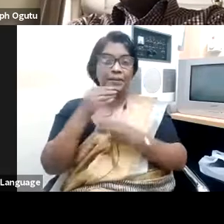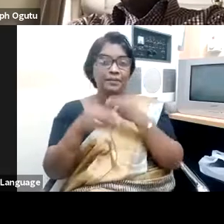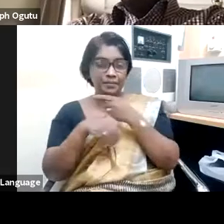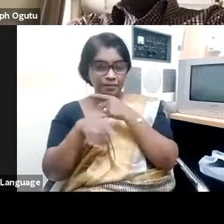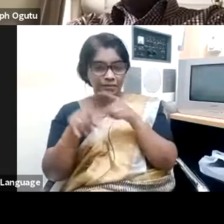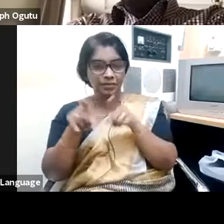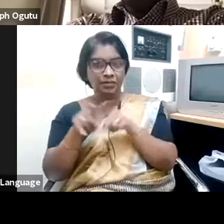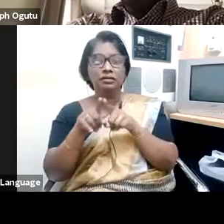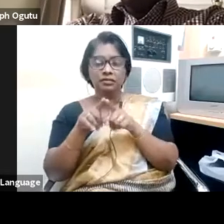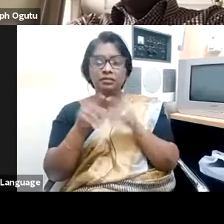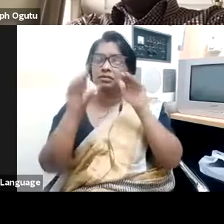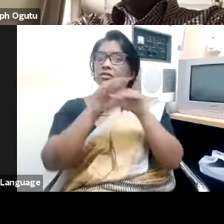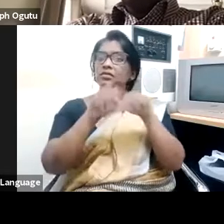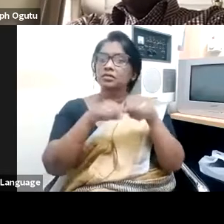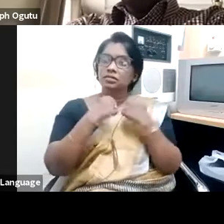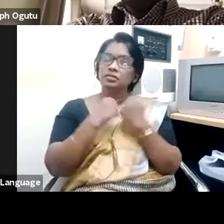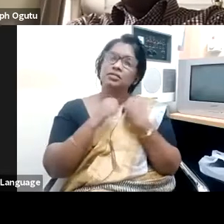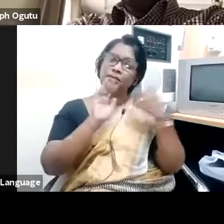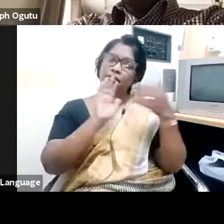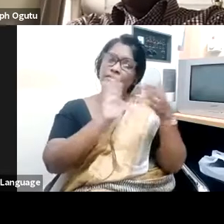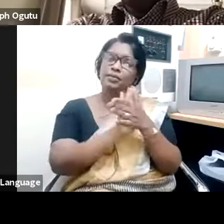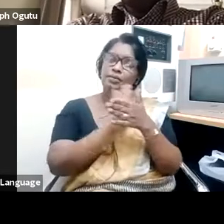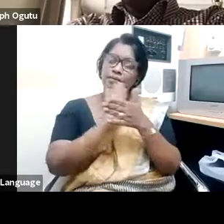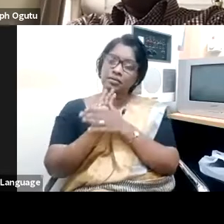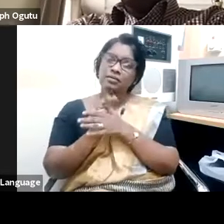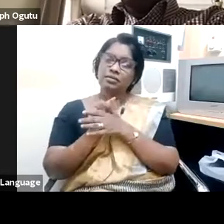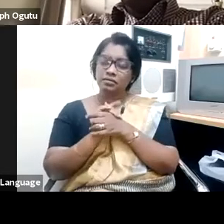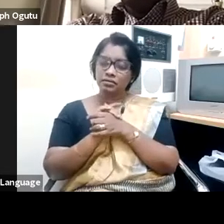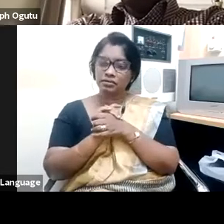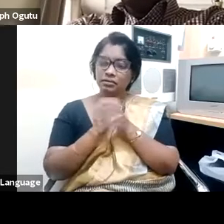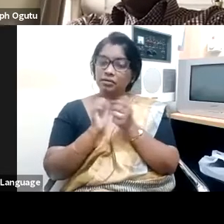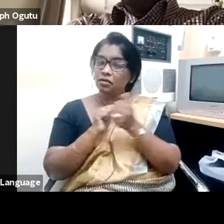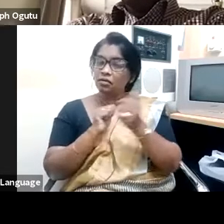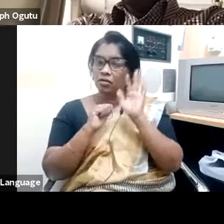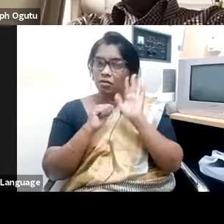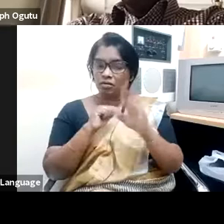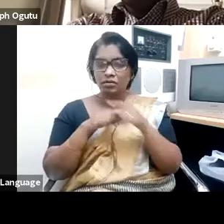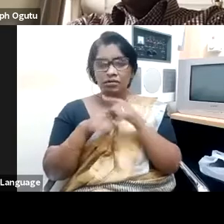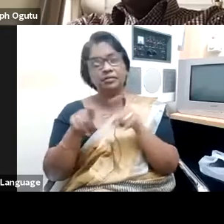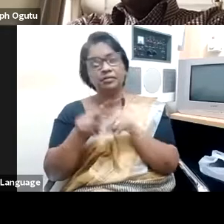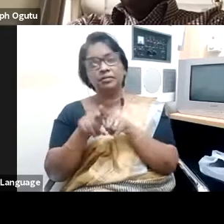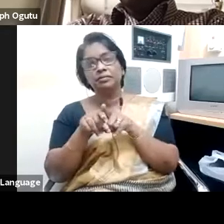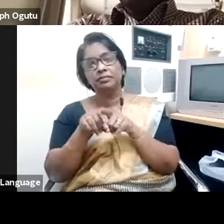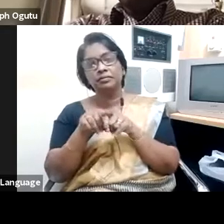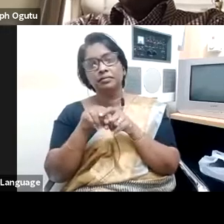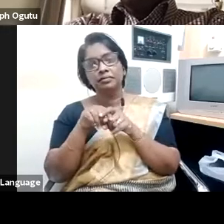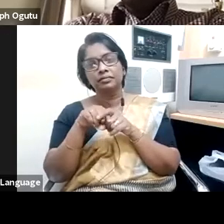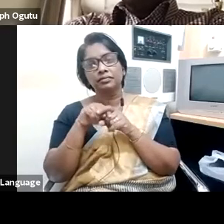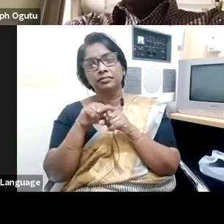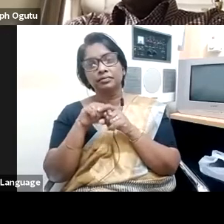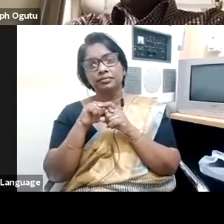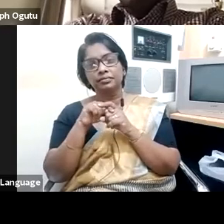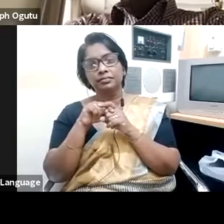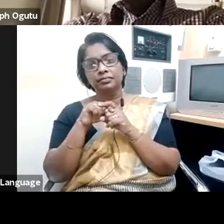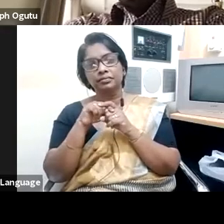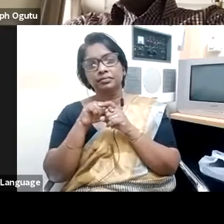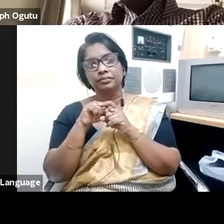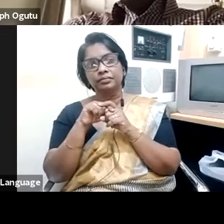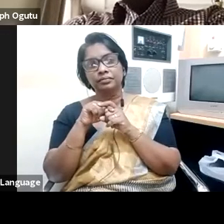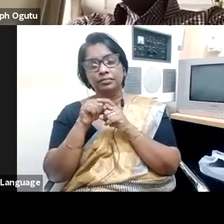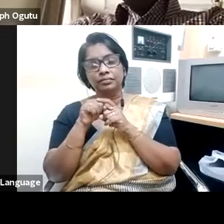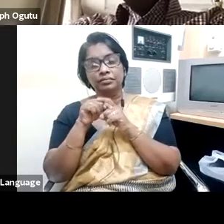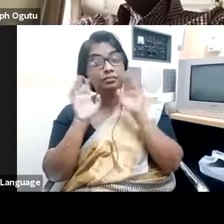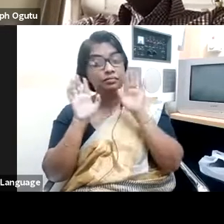possibly the chance to do innovations. But also for the companies, it's not to judge with the same financial metrics innovation that are short-term